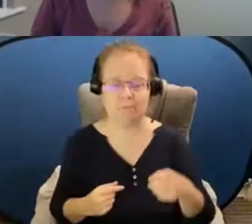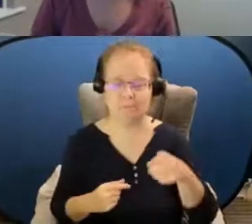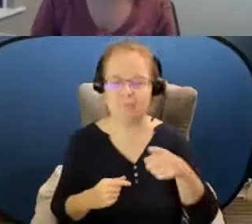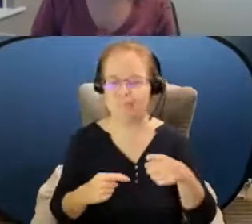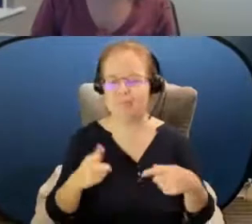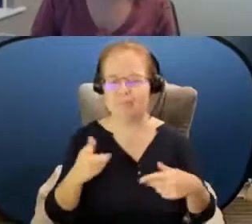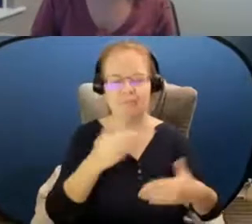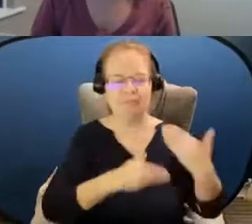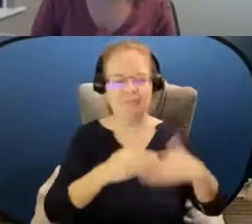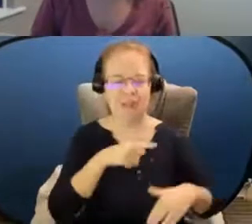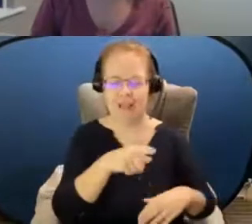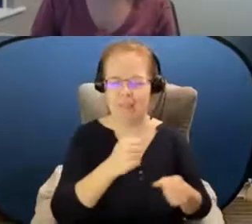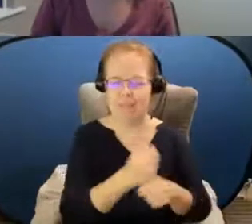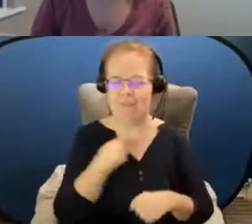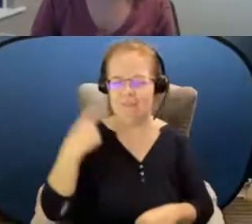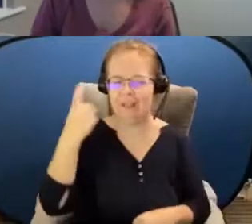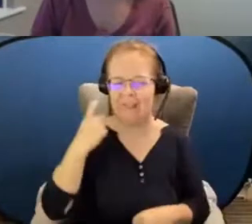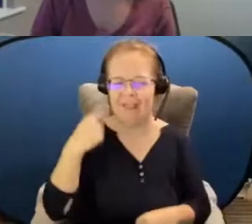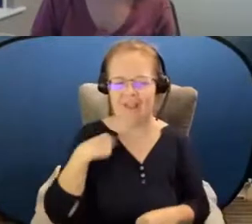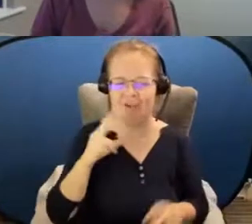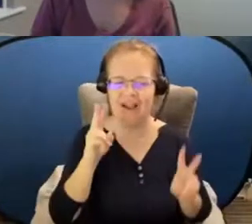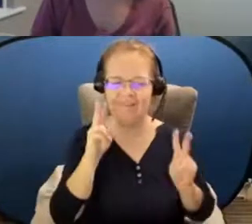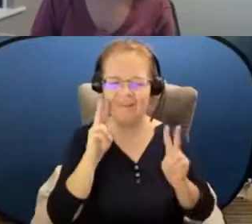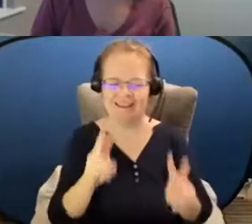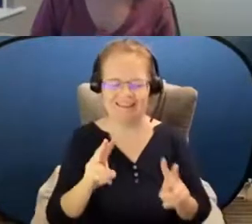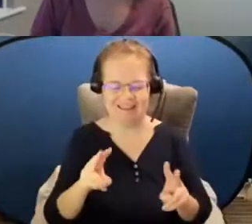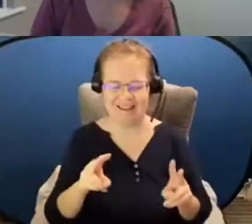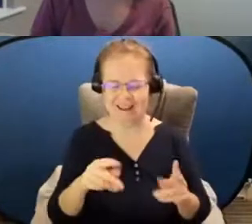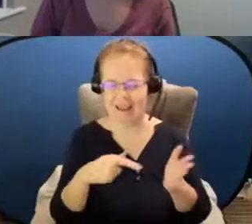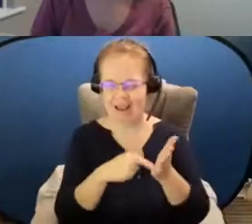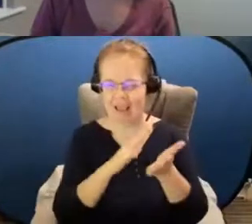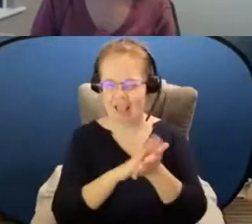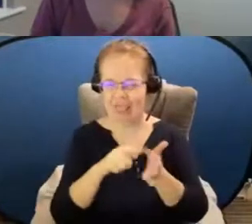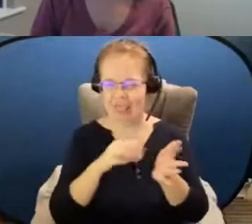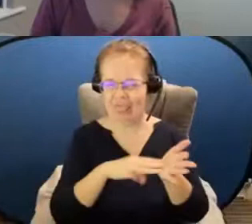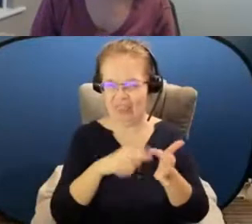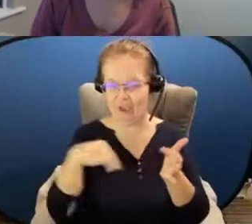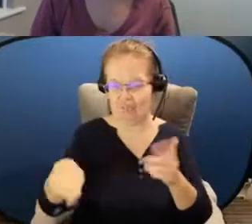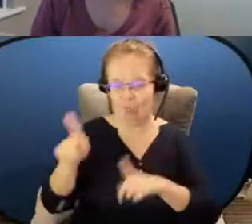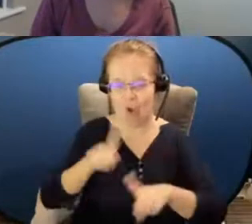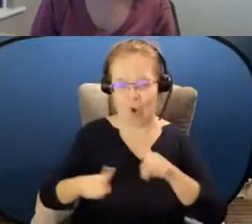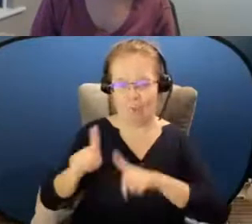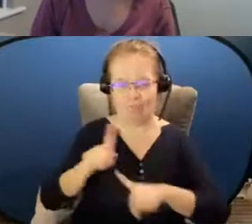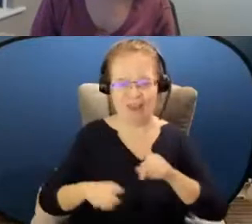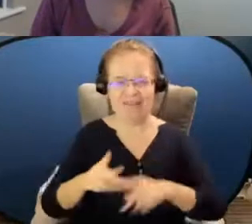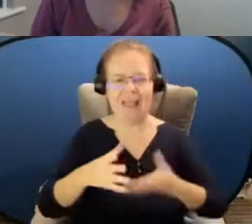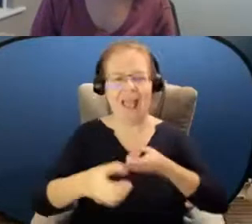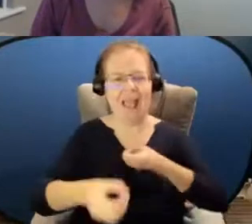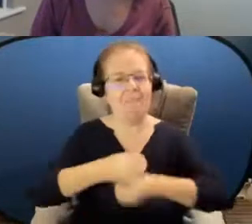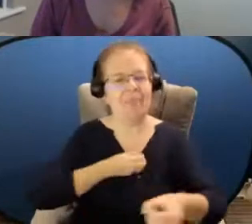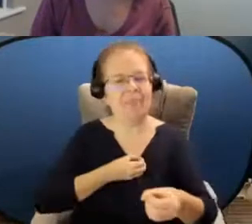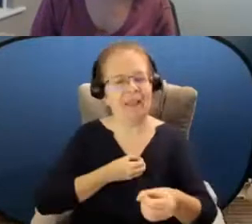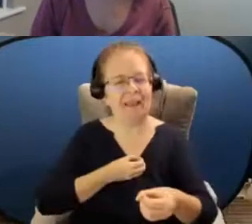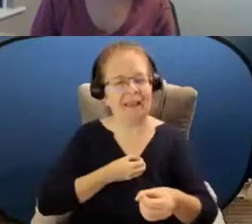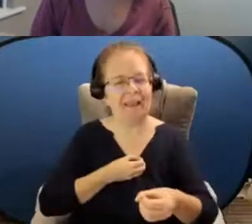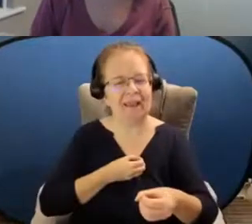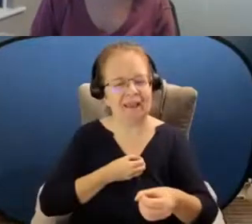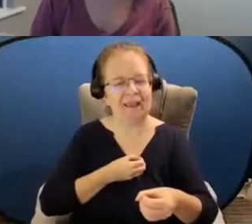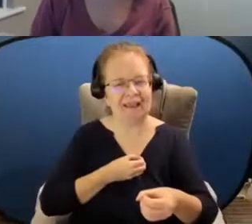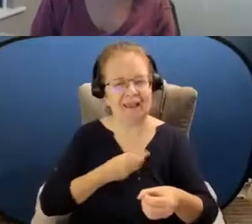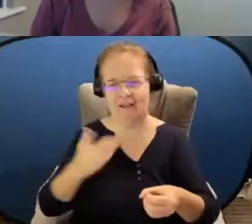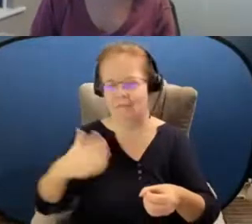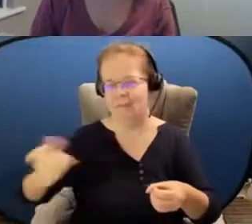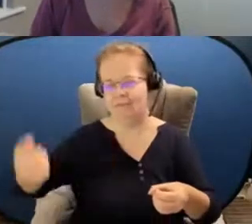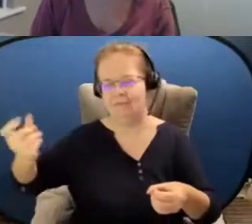for me, that makes me think of something that I've seen like a theme throughout the conference really is that idea of empathy. So one of the things